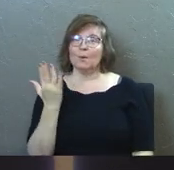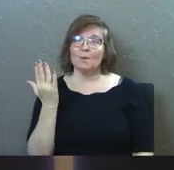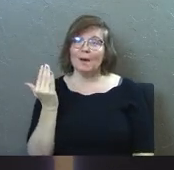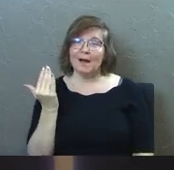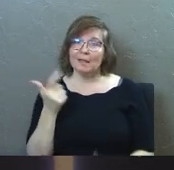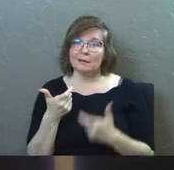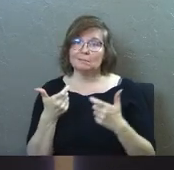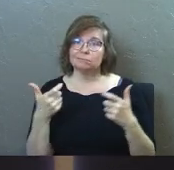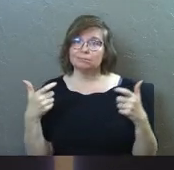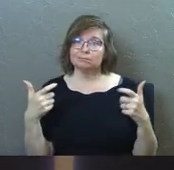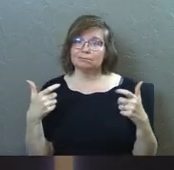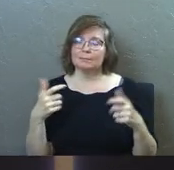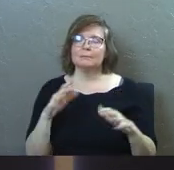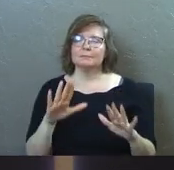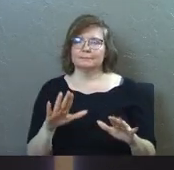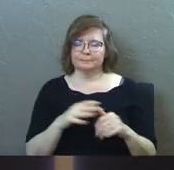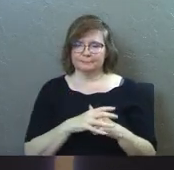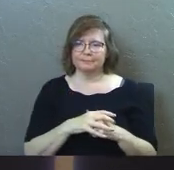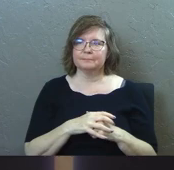why. So